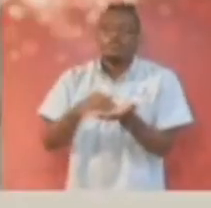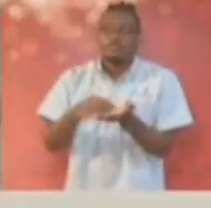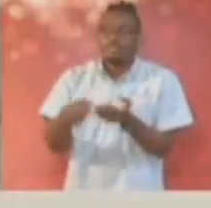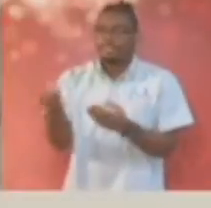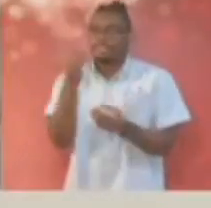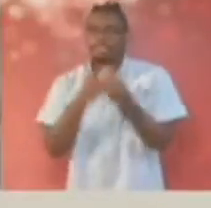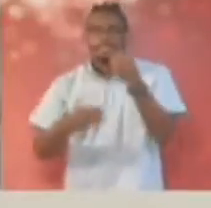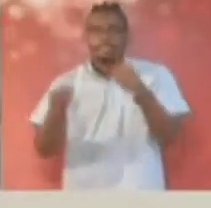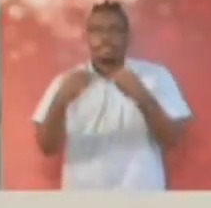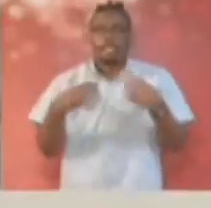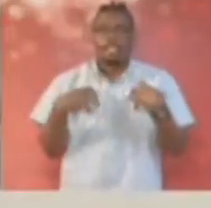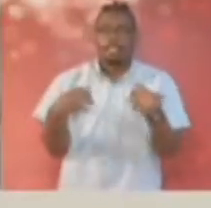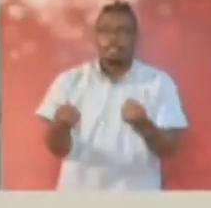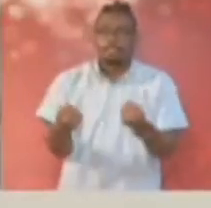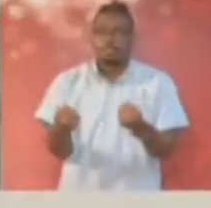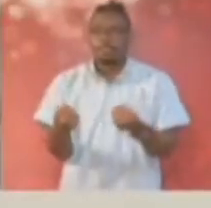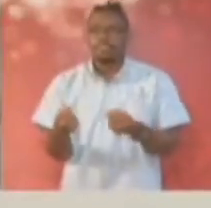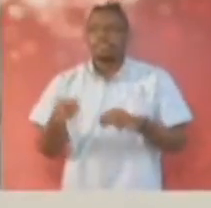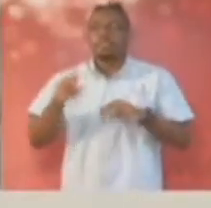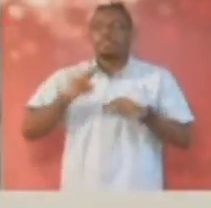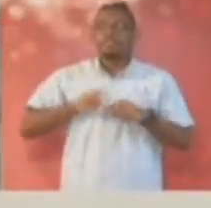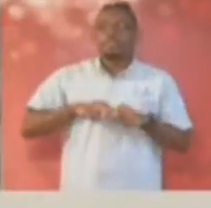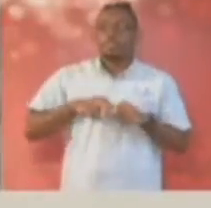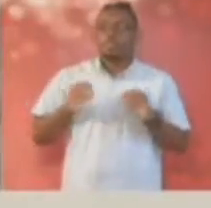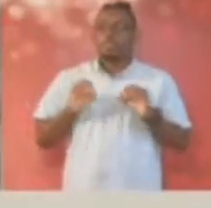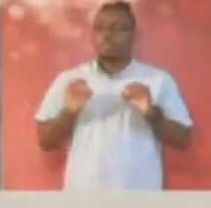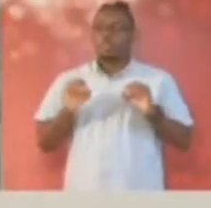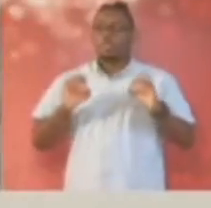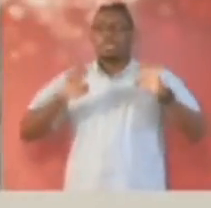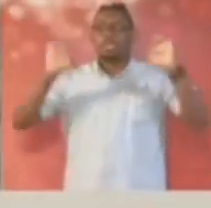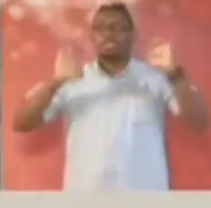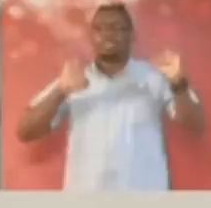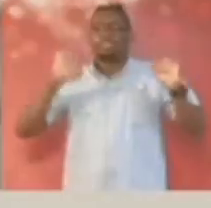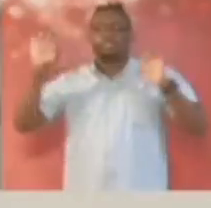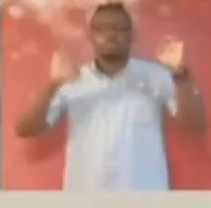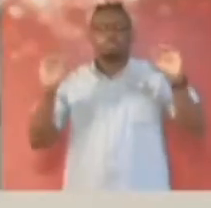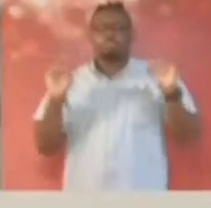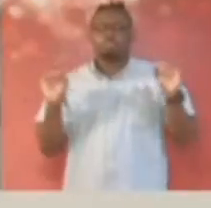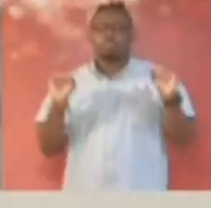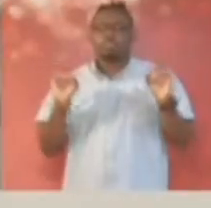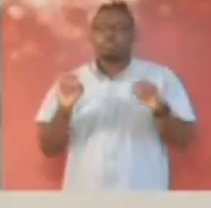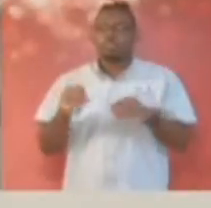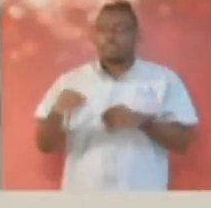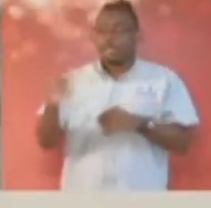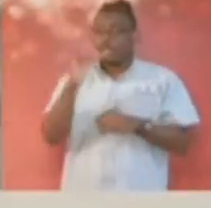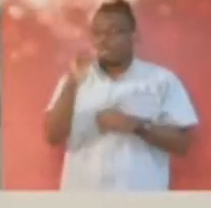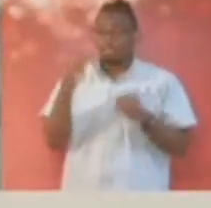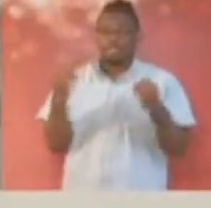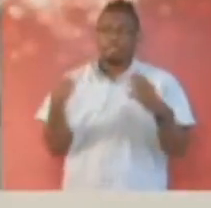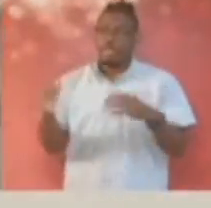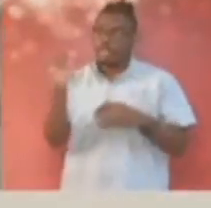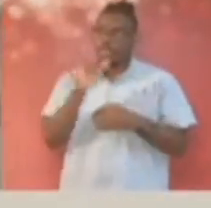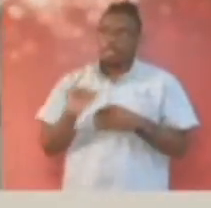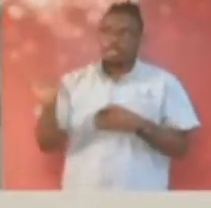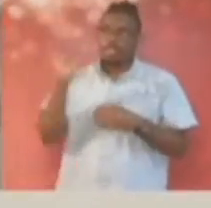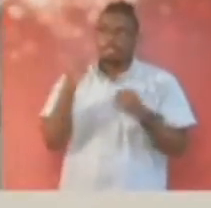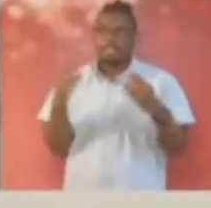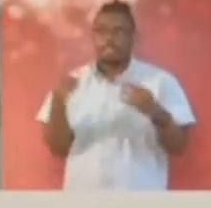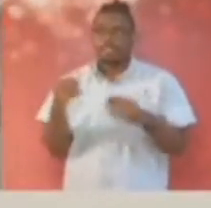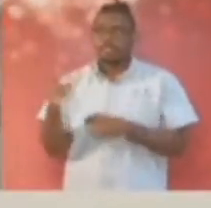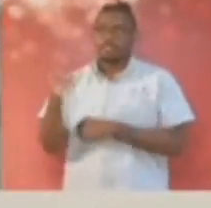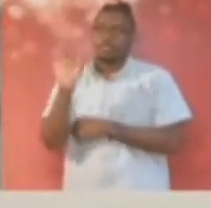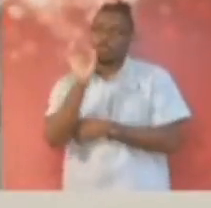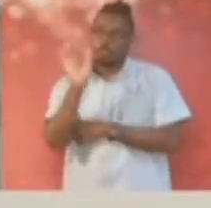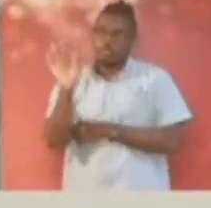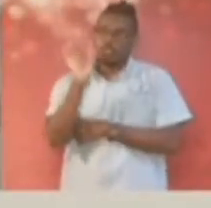sedentary lifestyle, high levels of inactivity, alcohol, and tobacco.